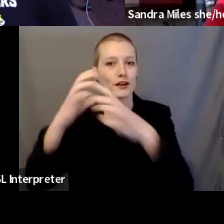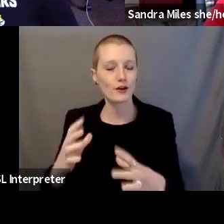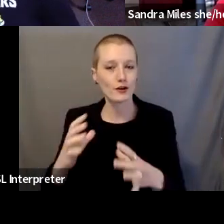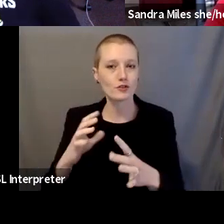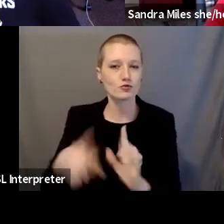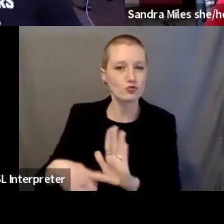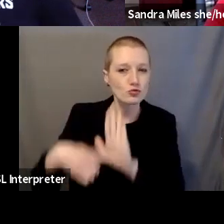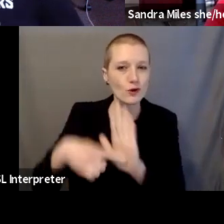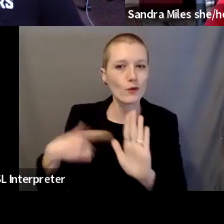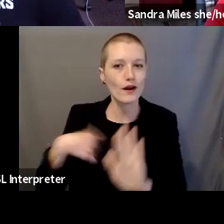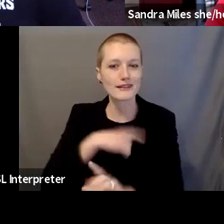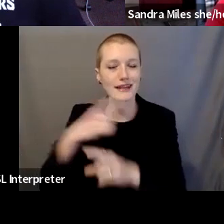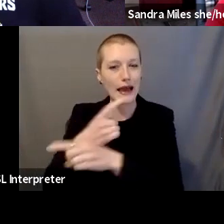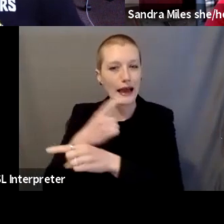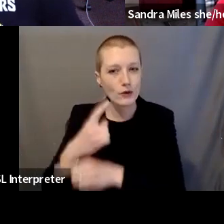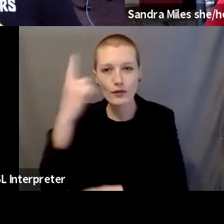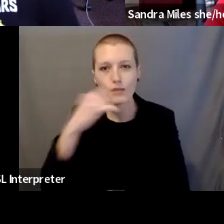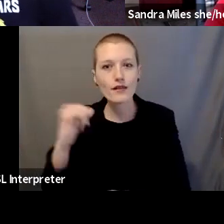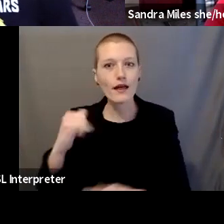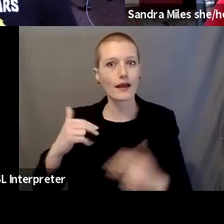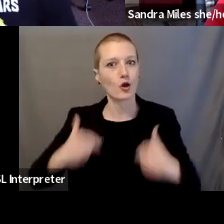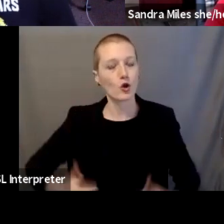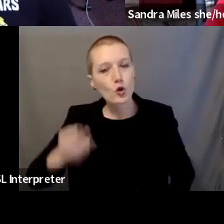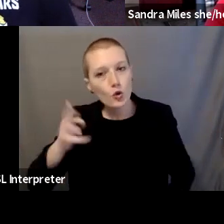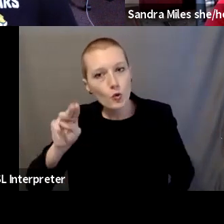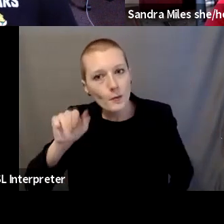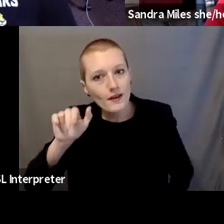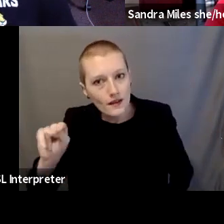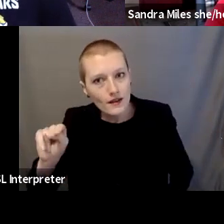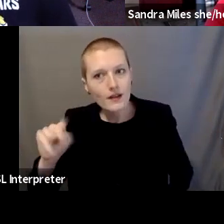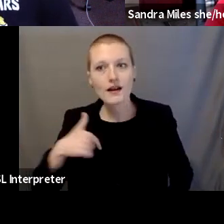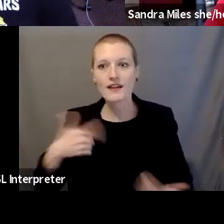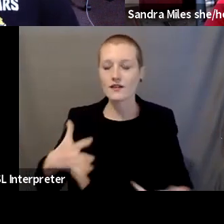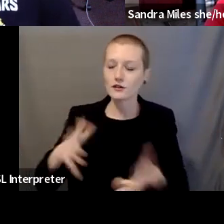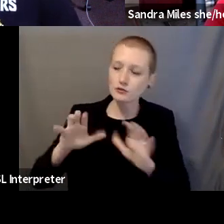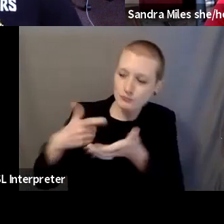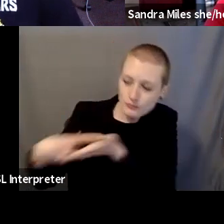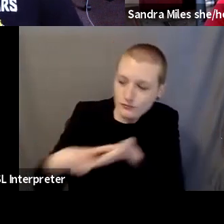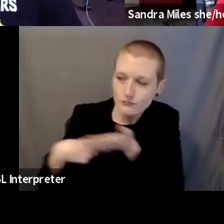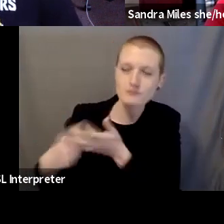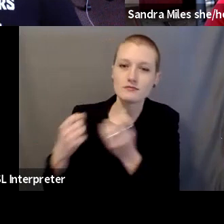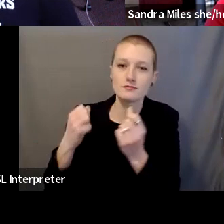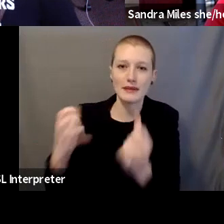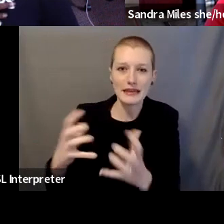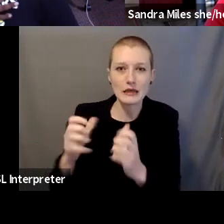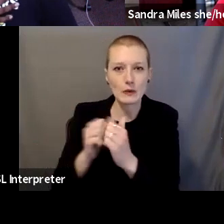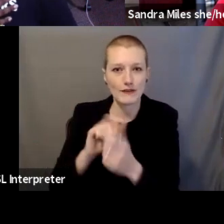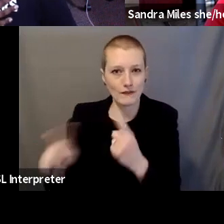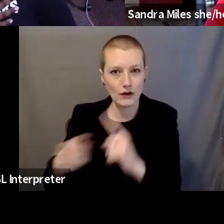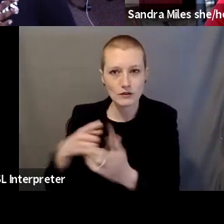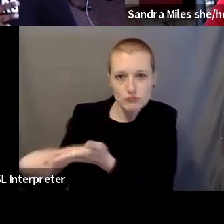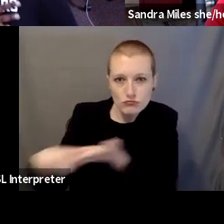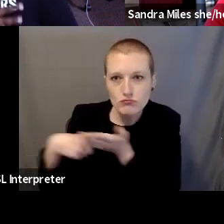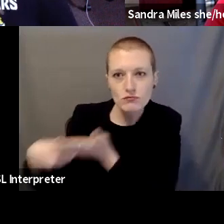humans. And I've had a lot of discussions with my friends about how Black films have like not only impacted me,